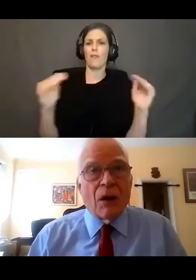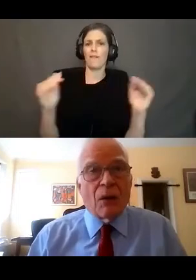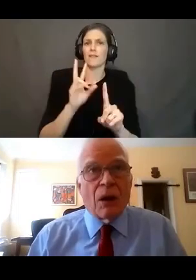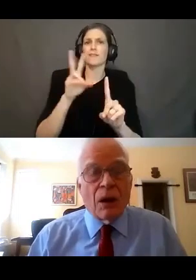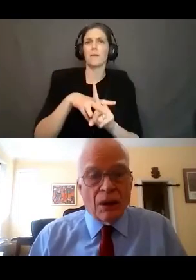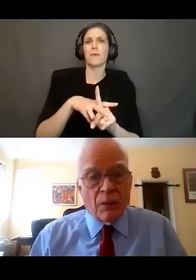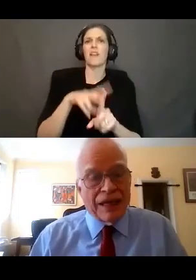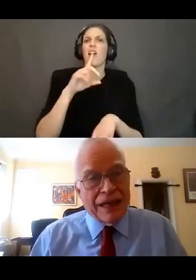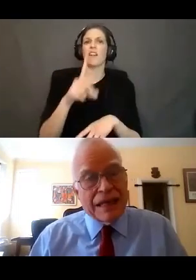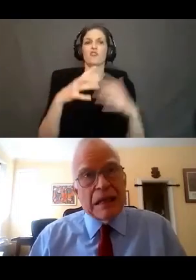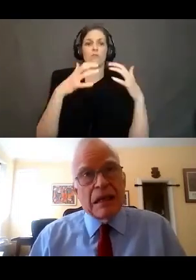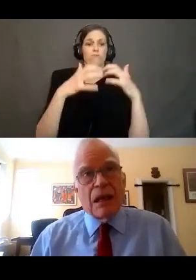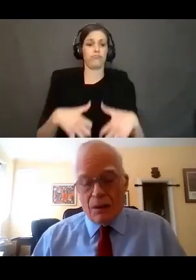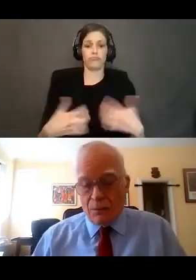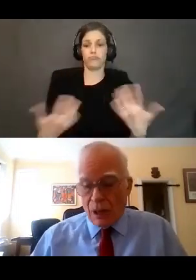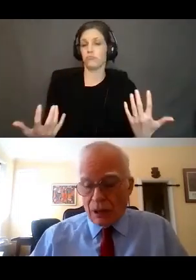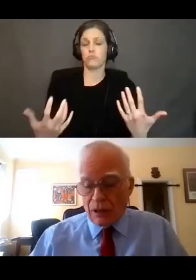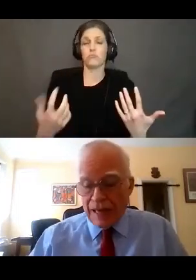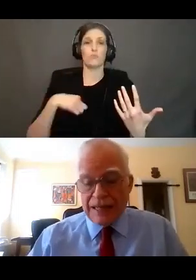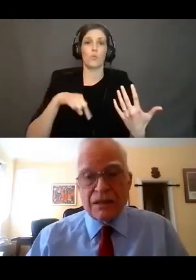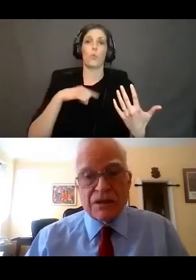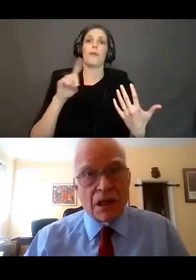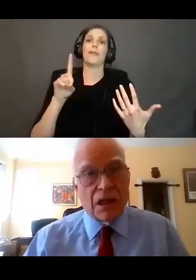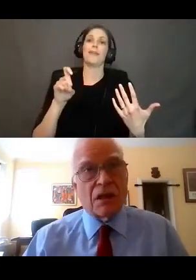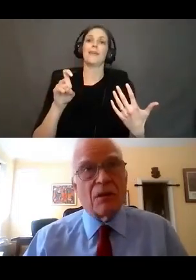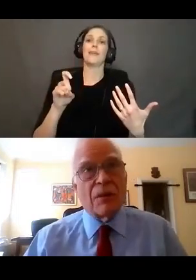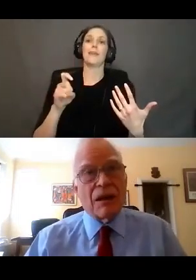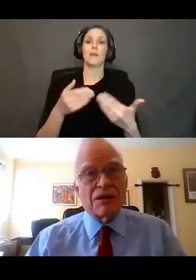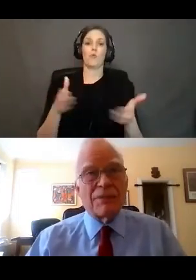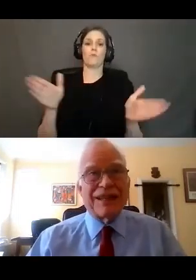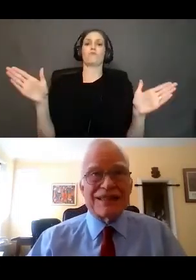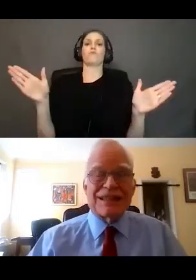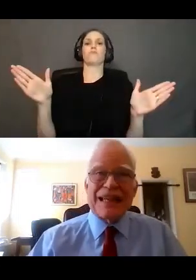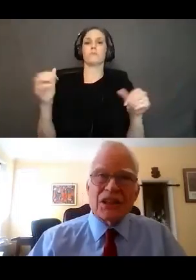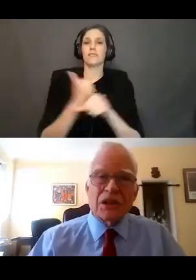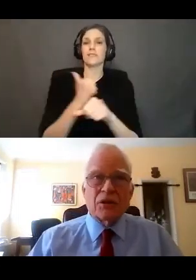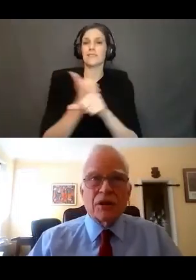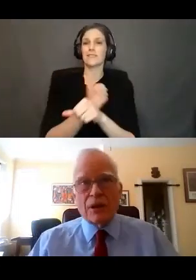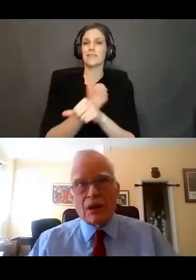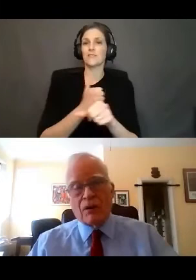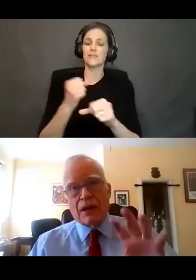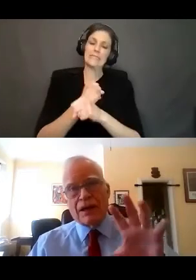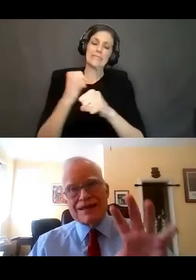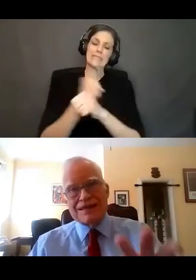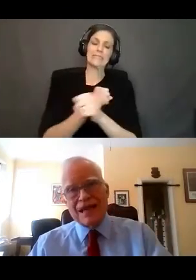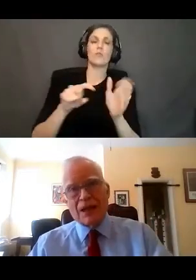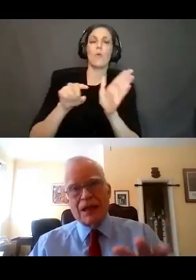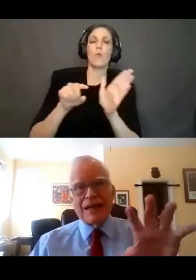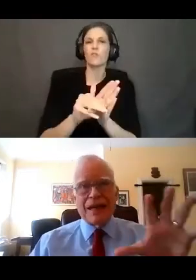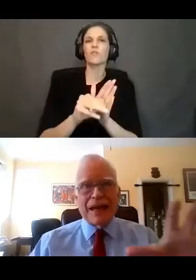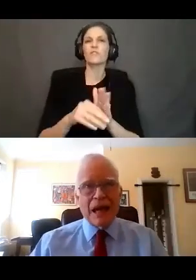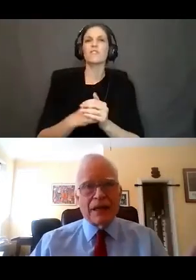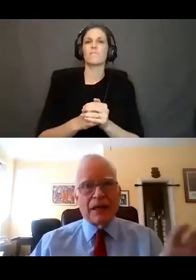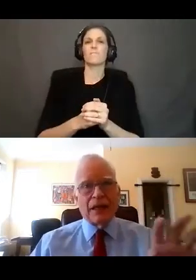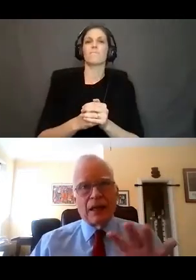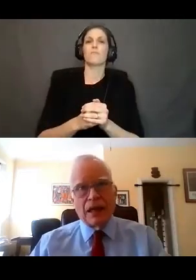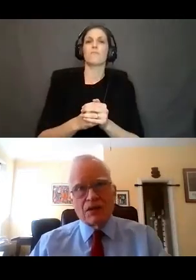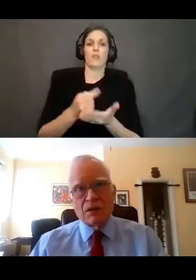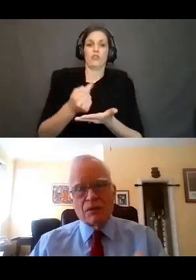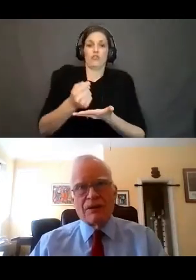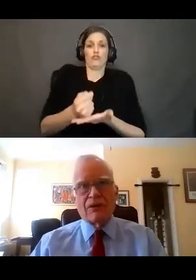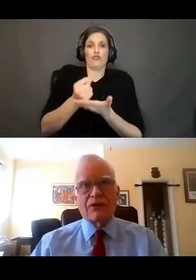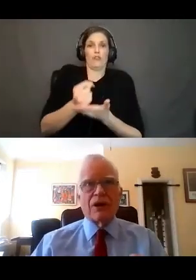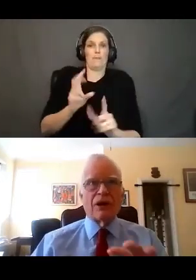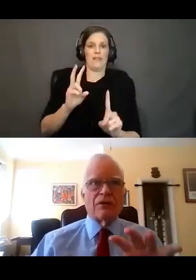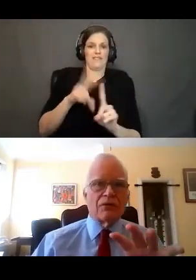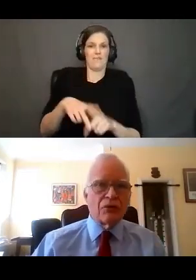broke down, and we need a broader class of statistical models because there's actually assignment happening at